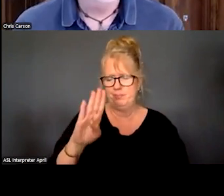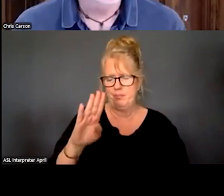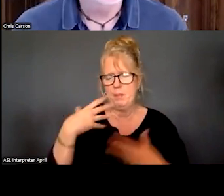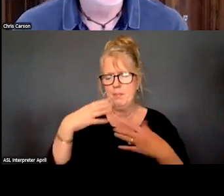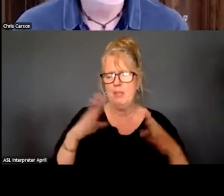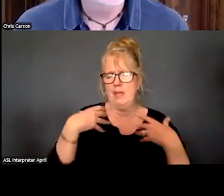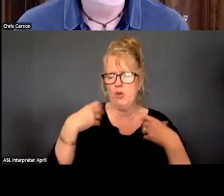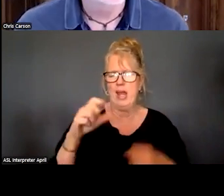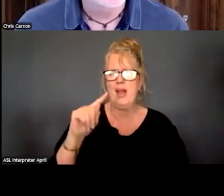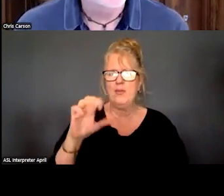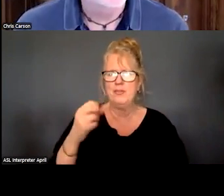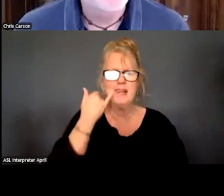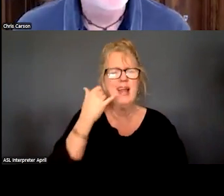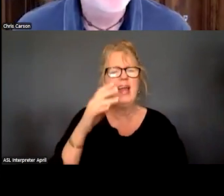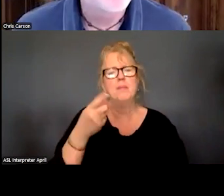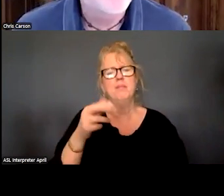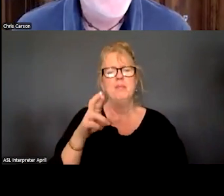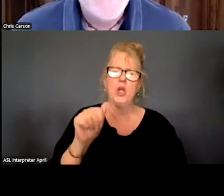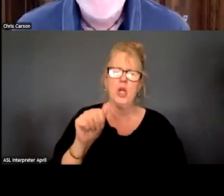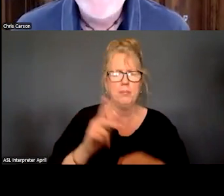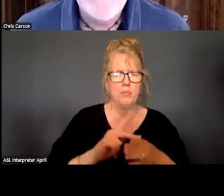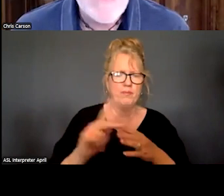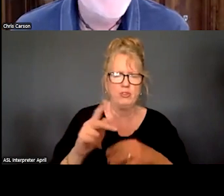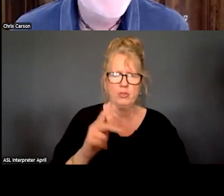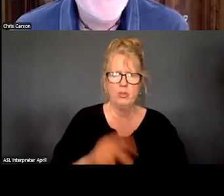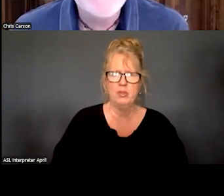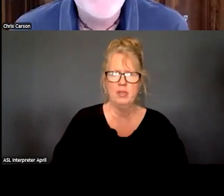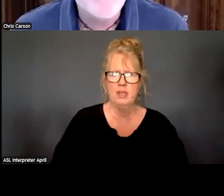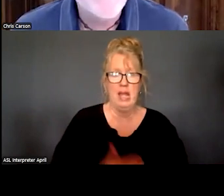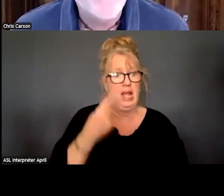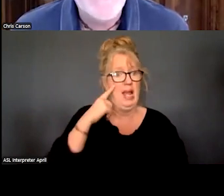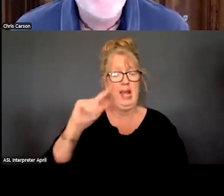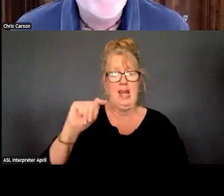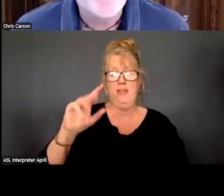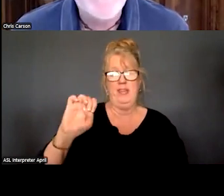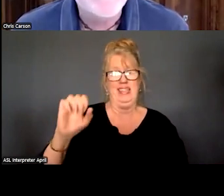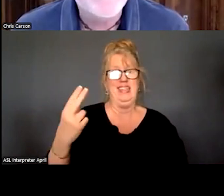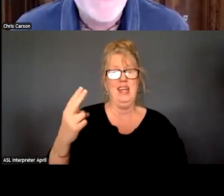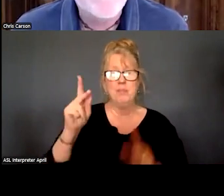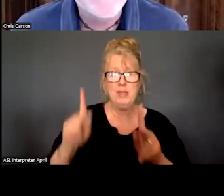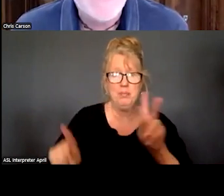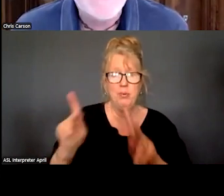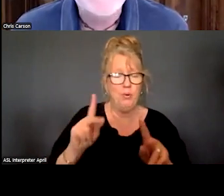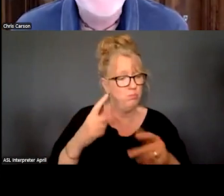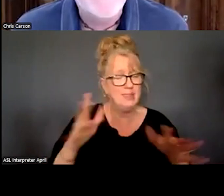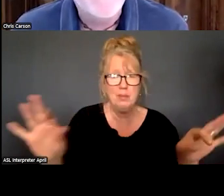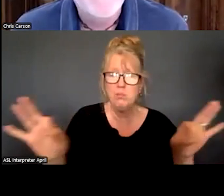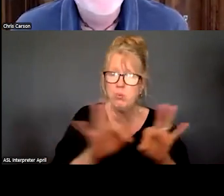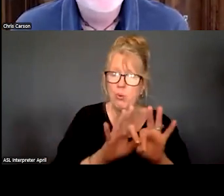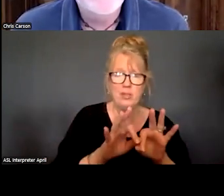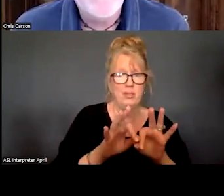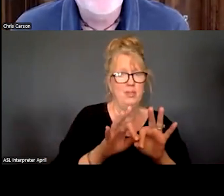almost paraprofessional kind of. I think techs are critical, and I think a professional track for techs and